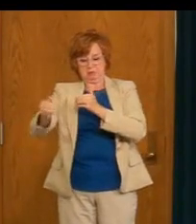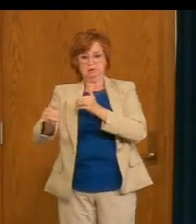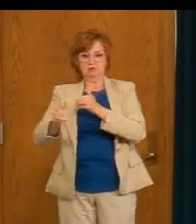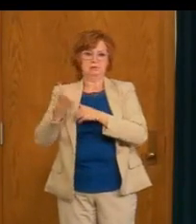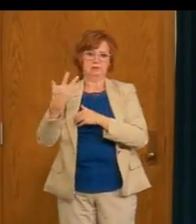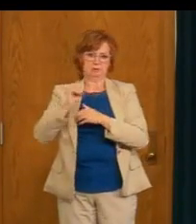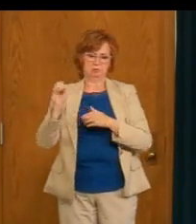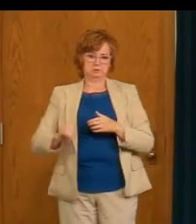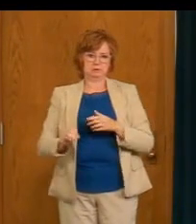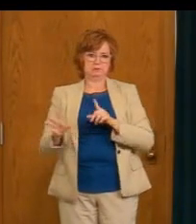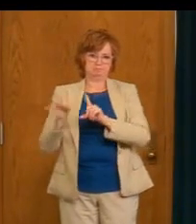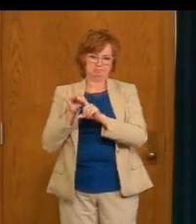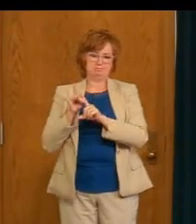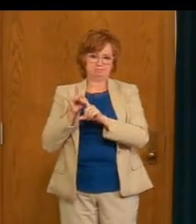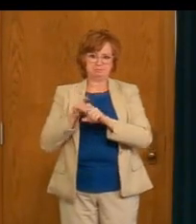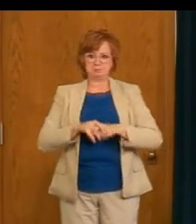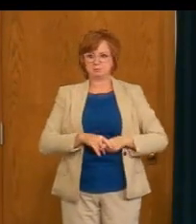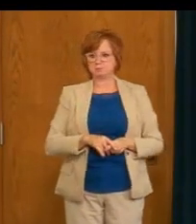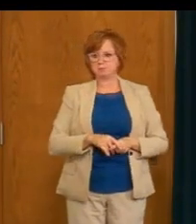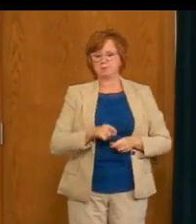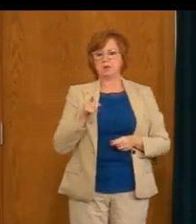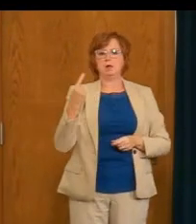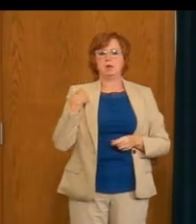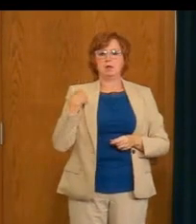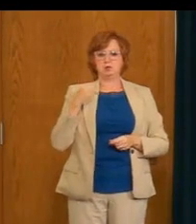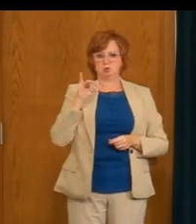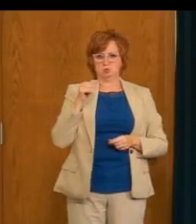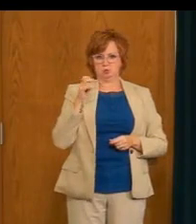who were reported in June, of